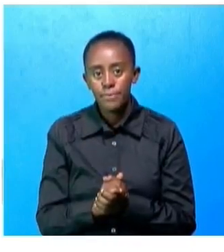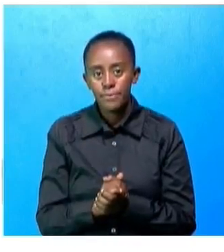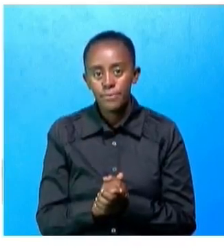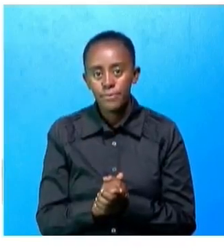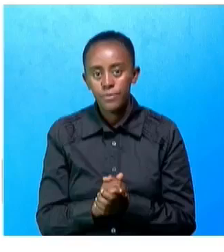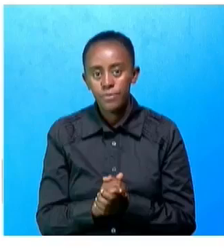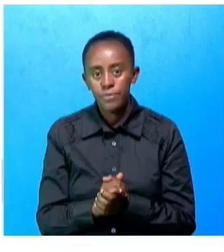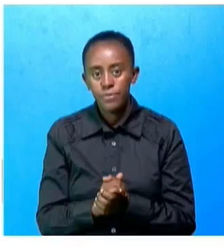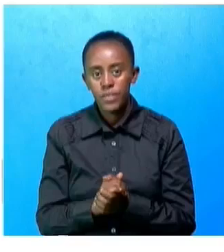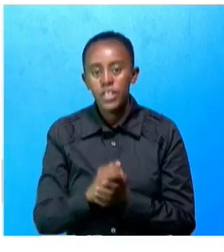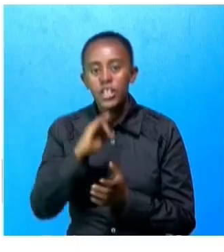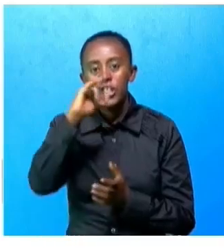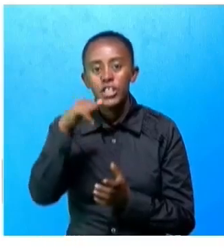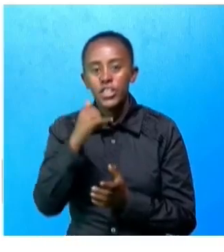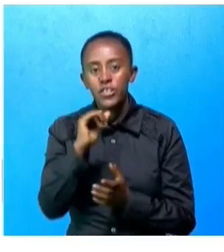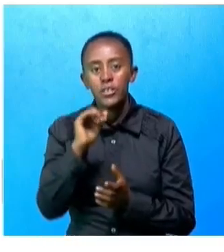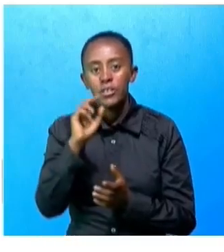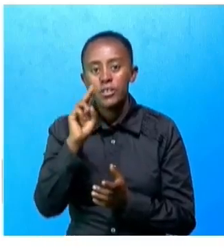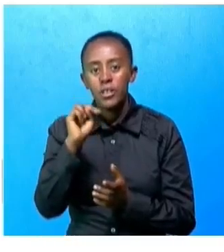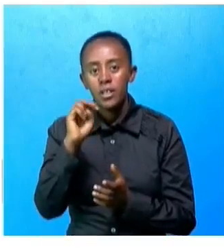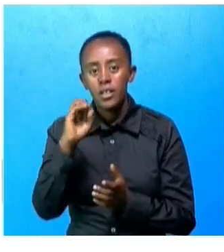junk food,